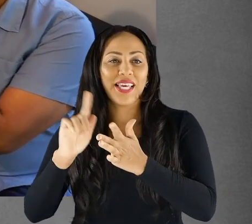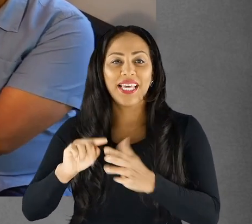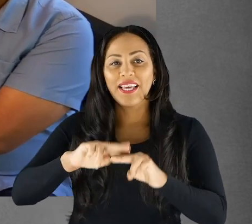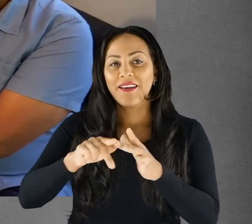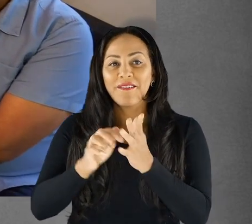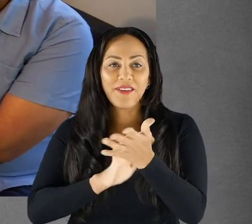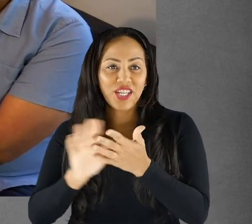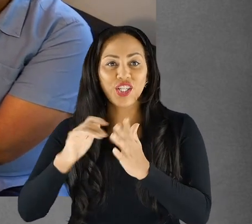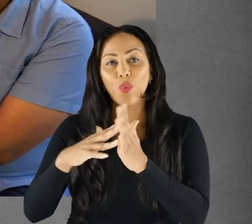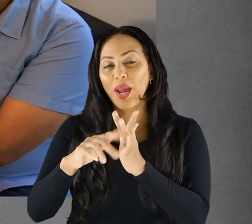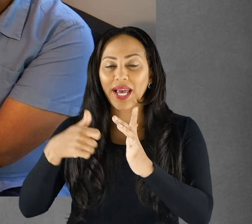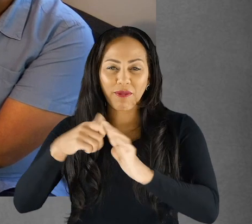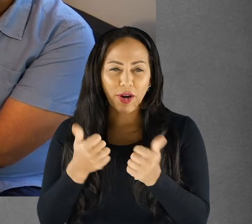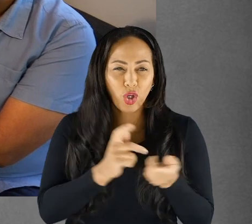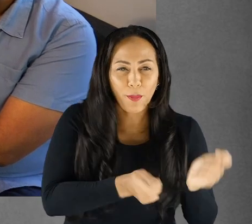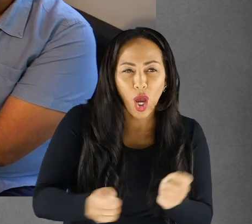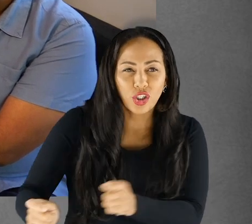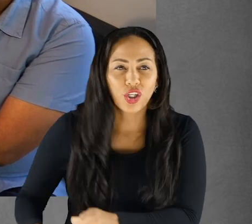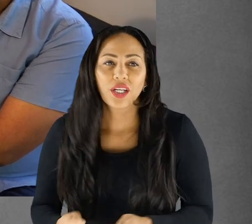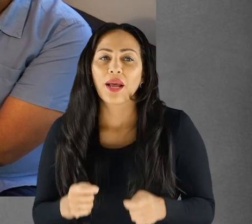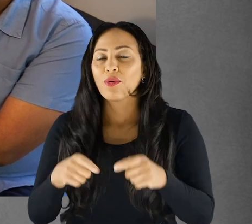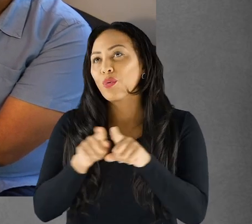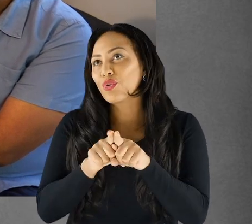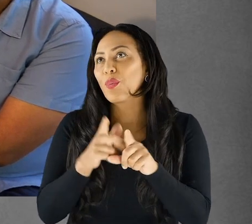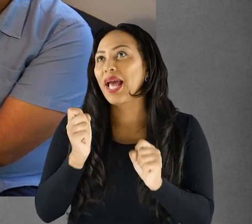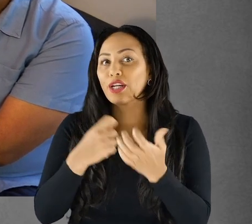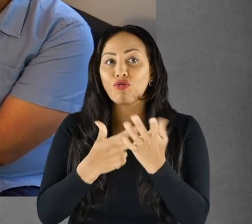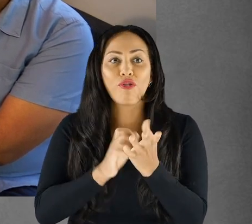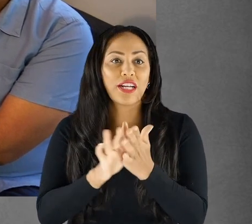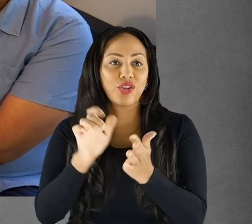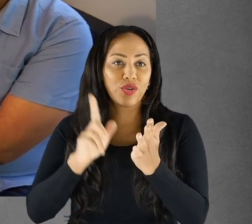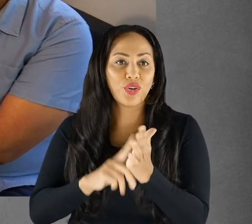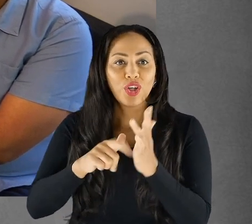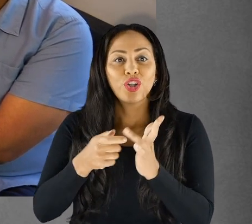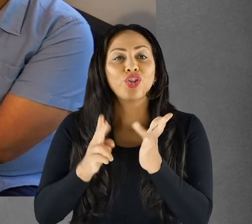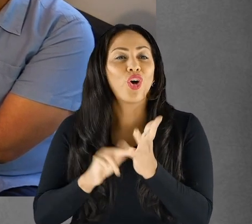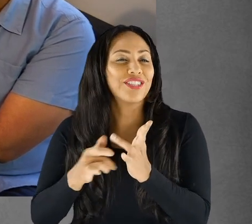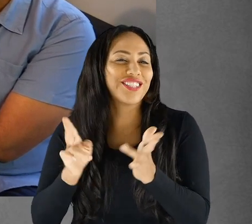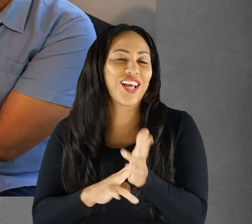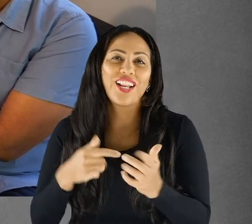on drums and percussion, and Rachel Johnson, who I lovingly refer to as my jazz wife.